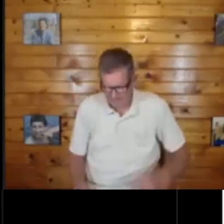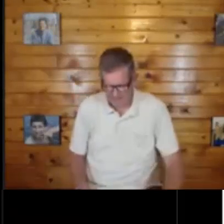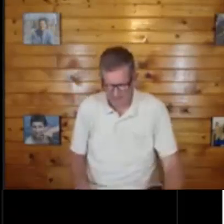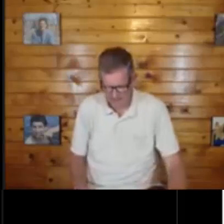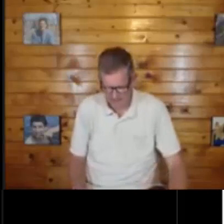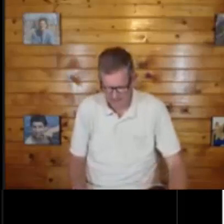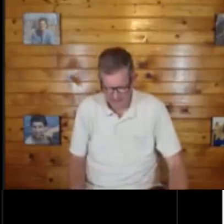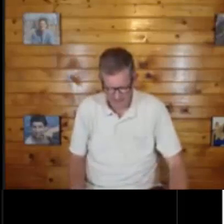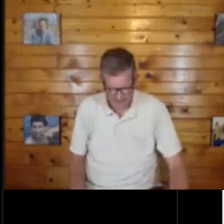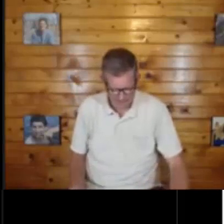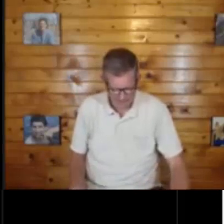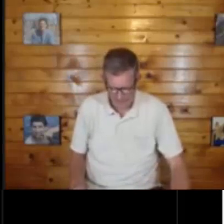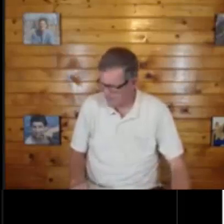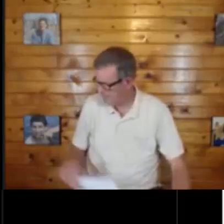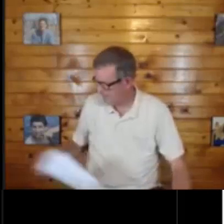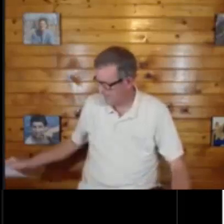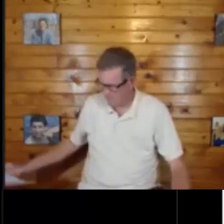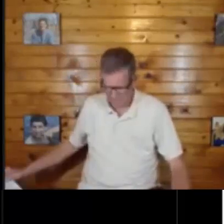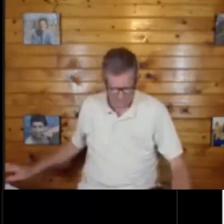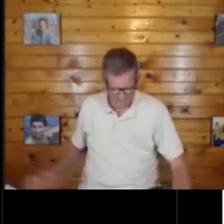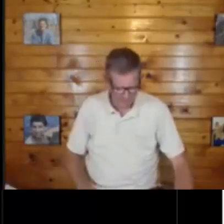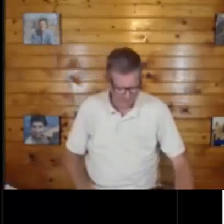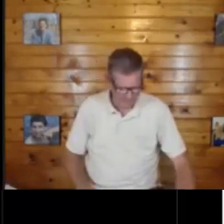la vaisselle.